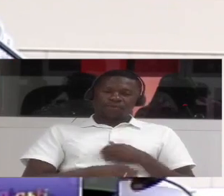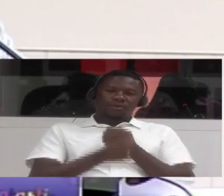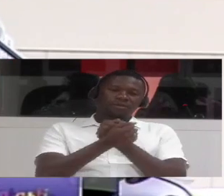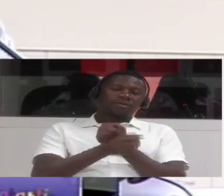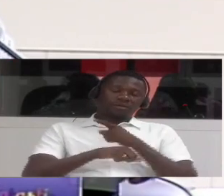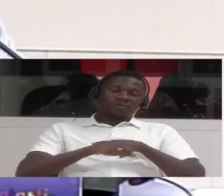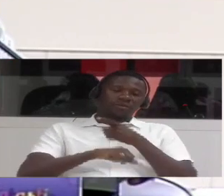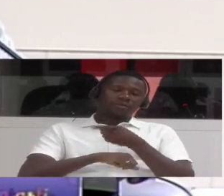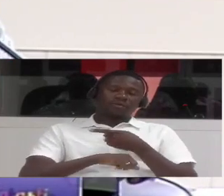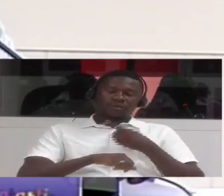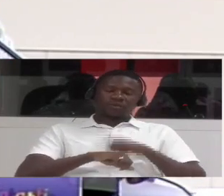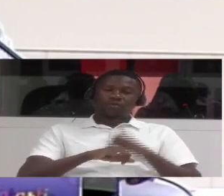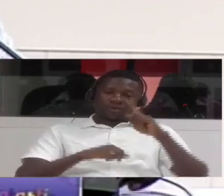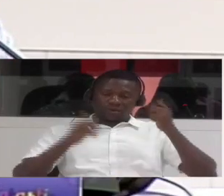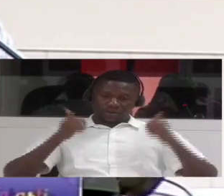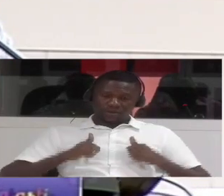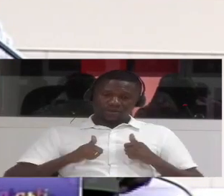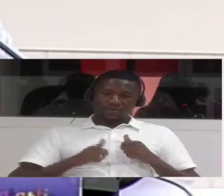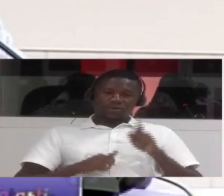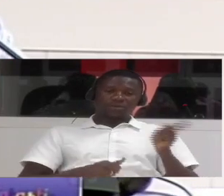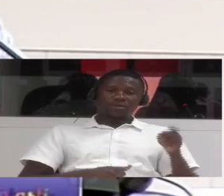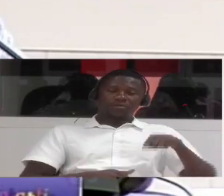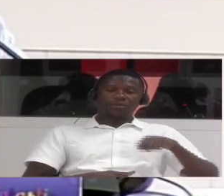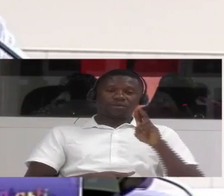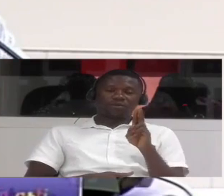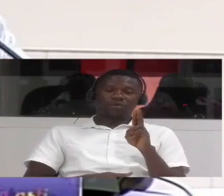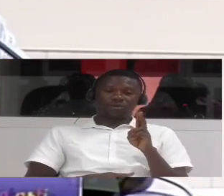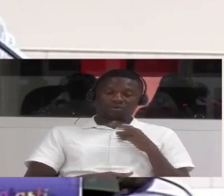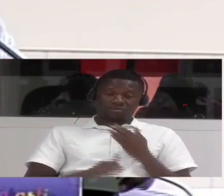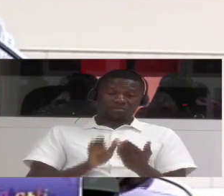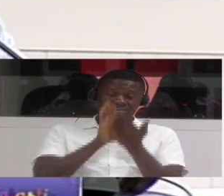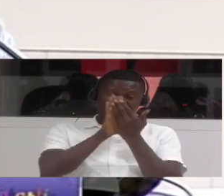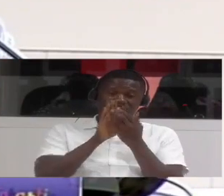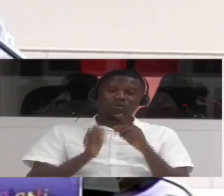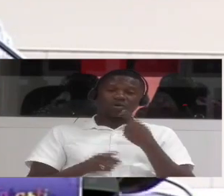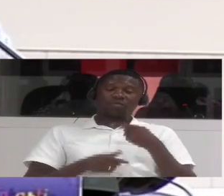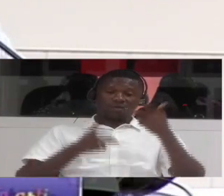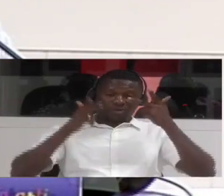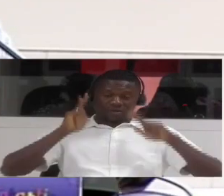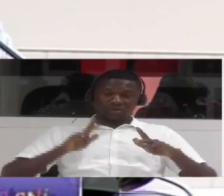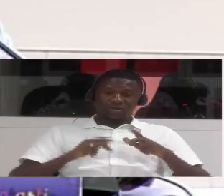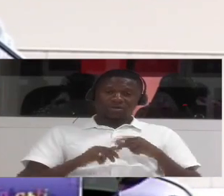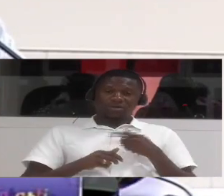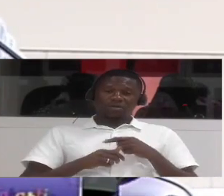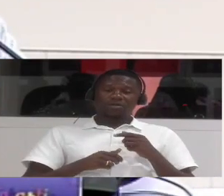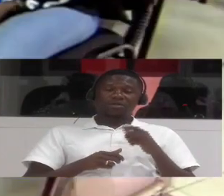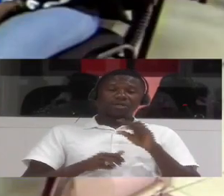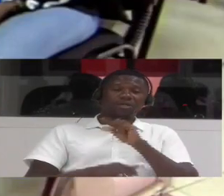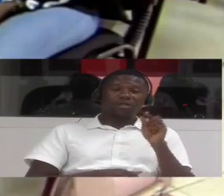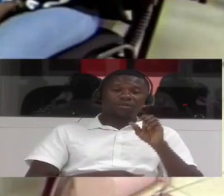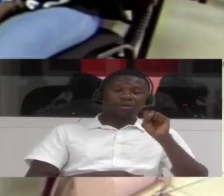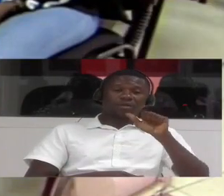And at the time, what happened was that the GPU actually approached one of the lawyers, Sagar Jate,